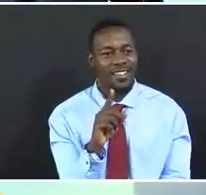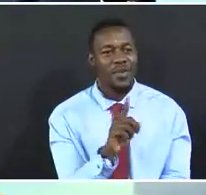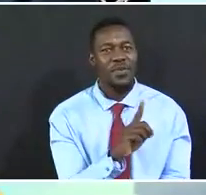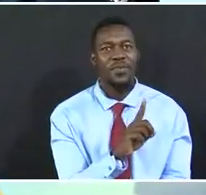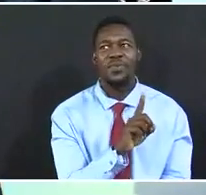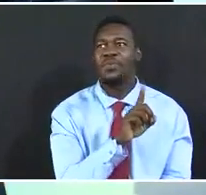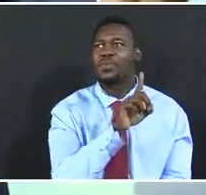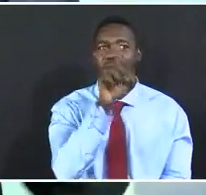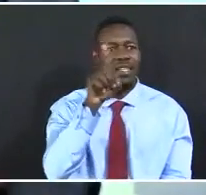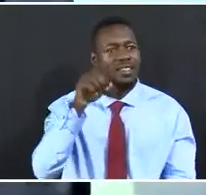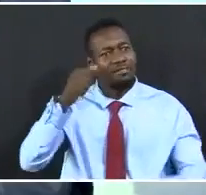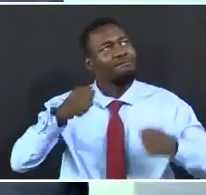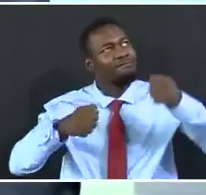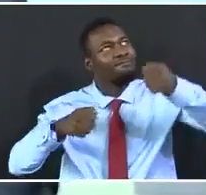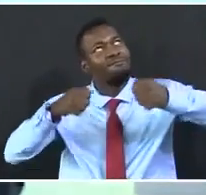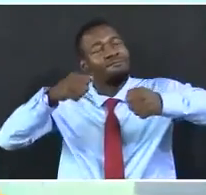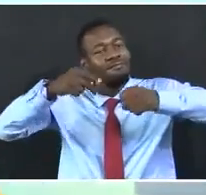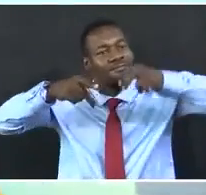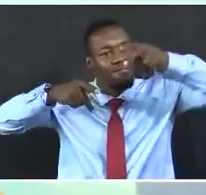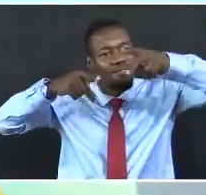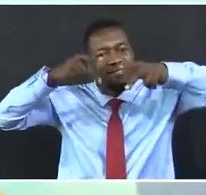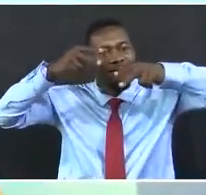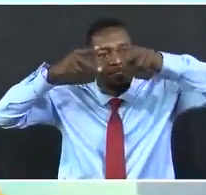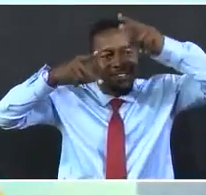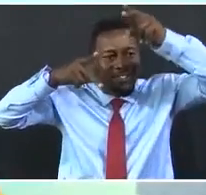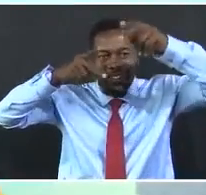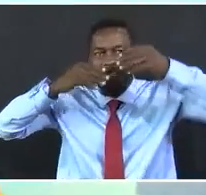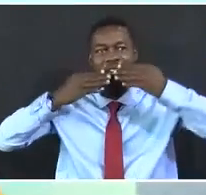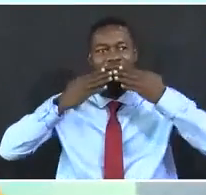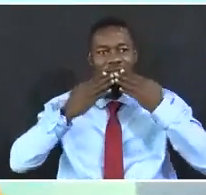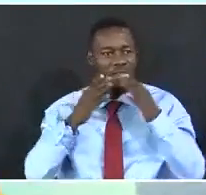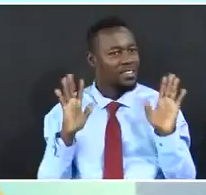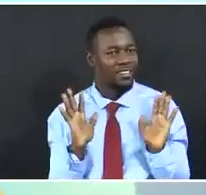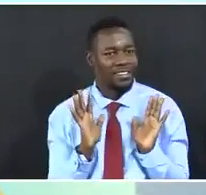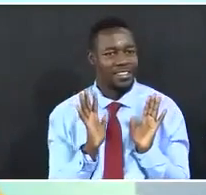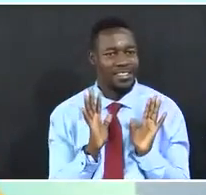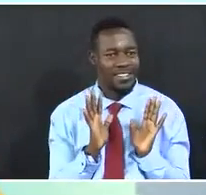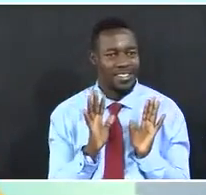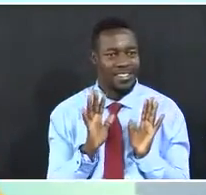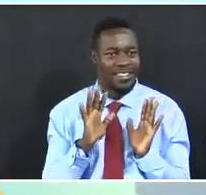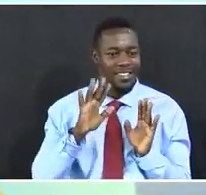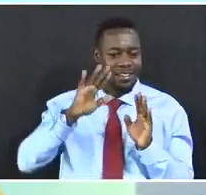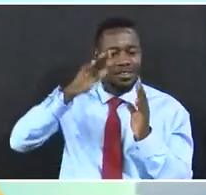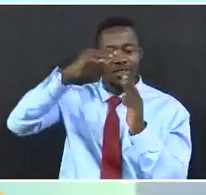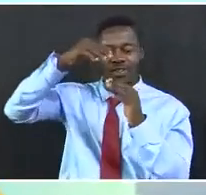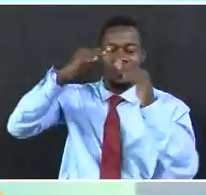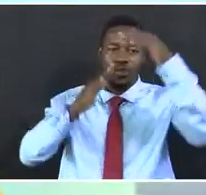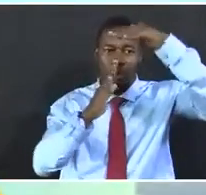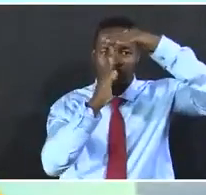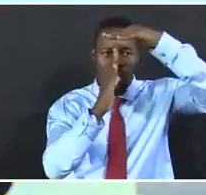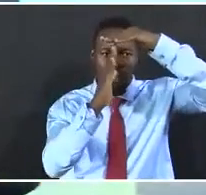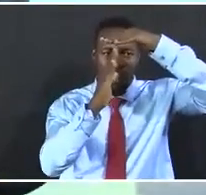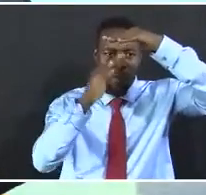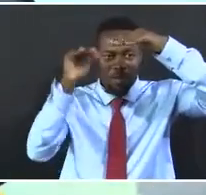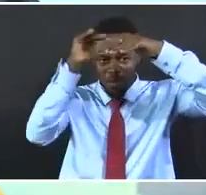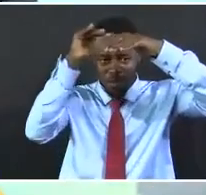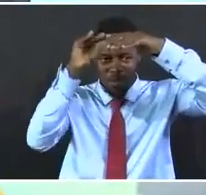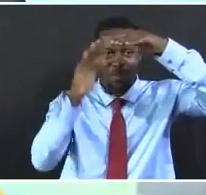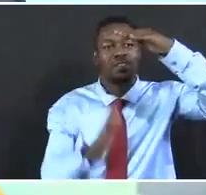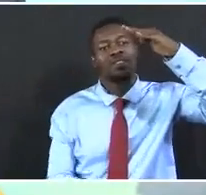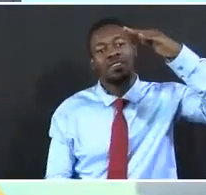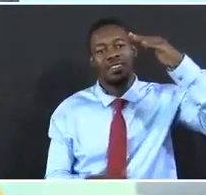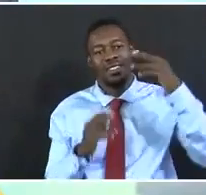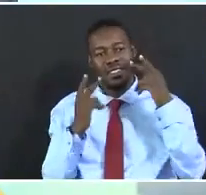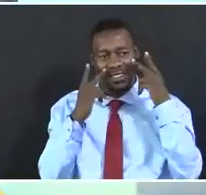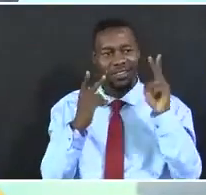conquered that mountain, okay? So before some of you were born, that mountain had been conquered already, okay, by one